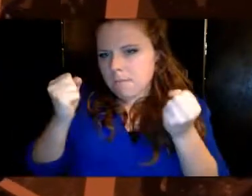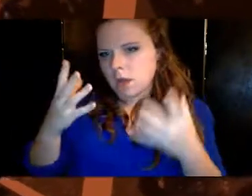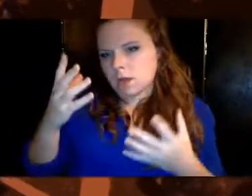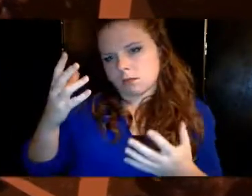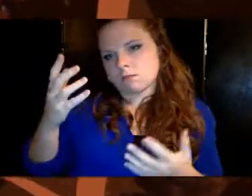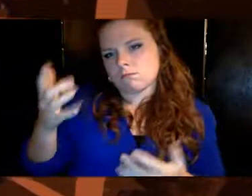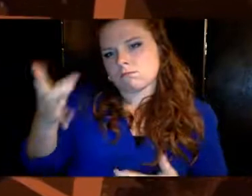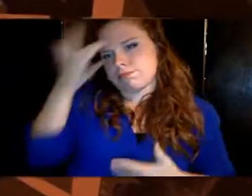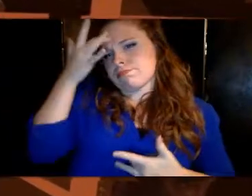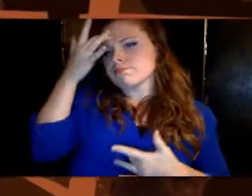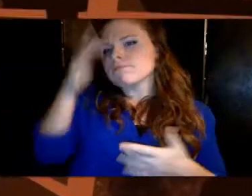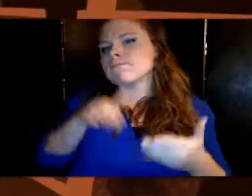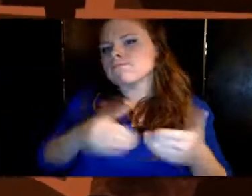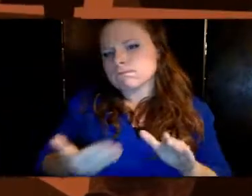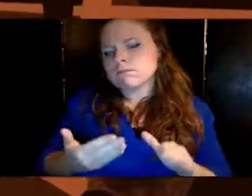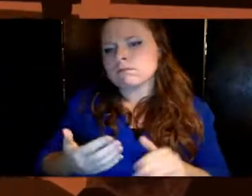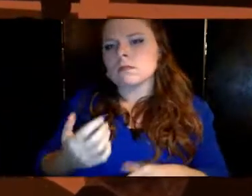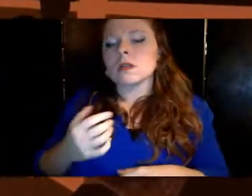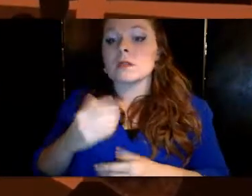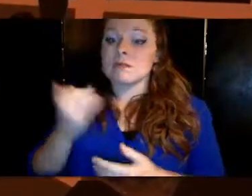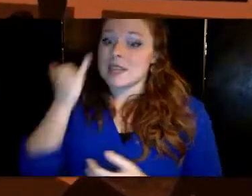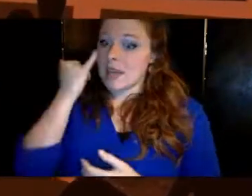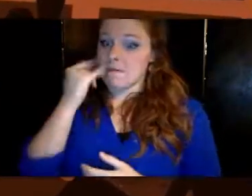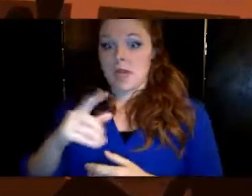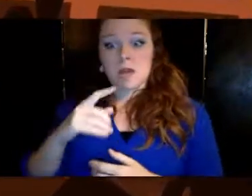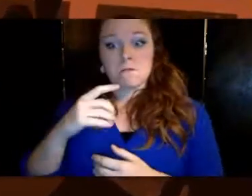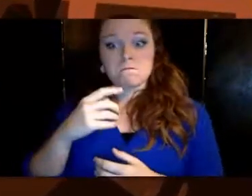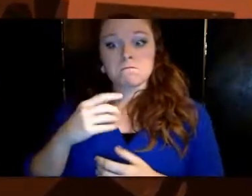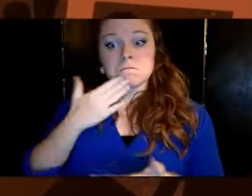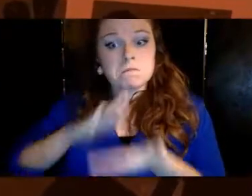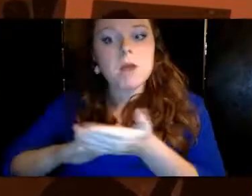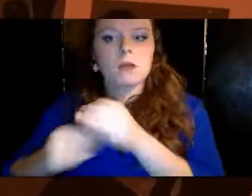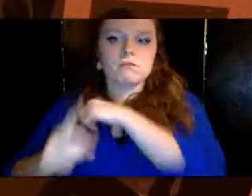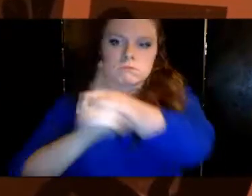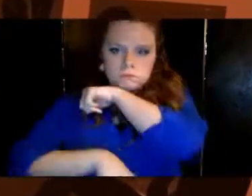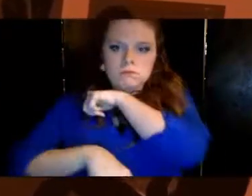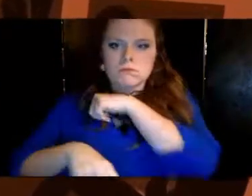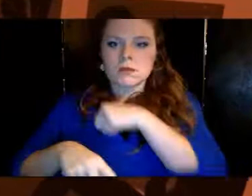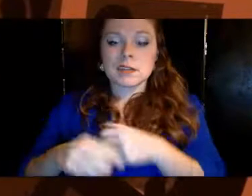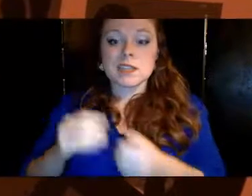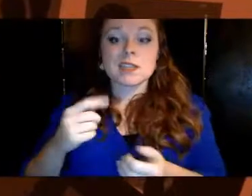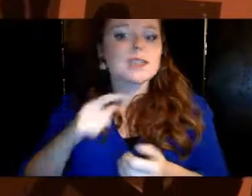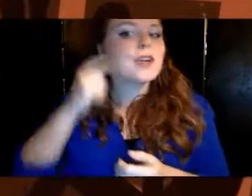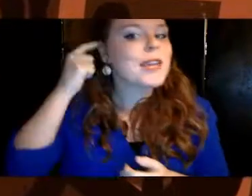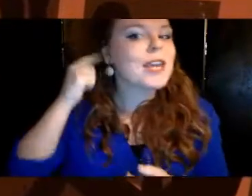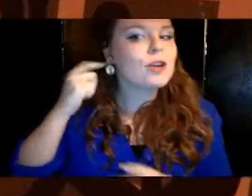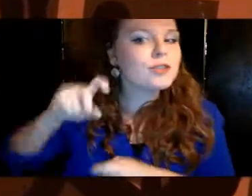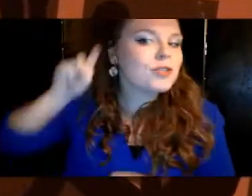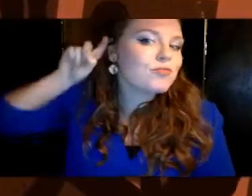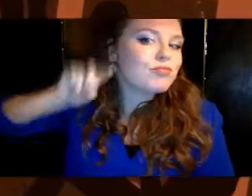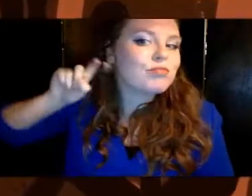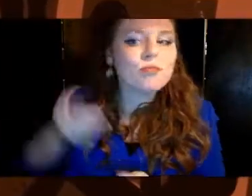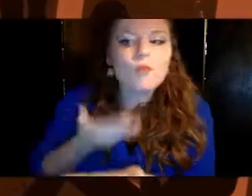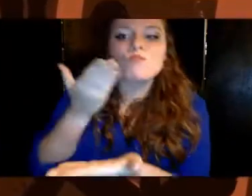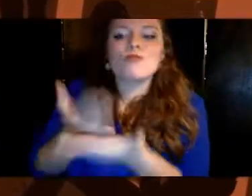thrown overboard for being sick or as discipline, the captains ensured their profits by cutting off slaves' ears as